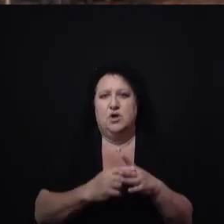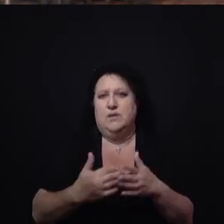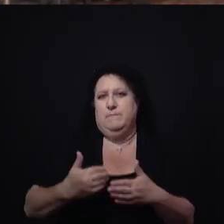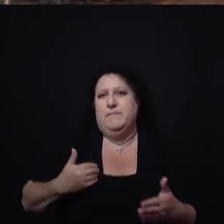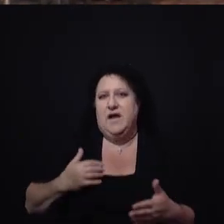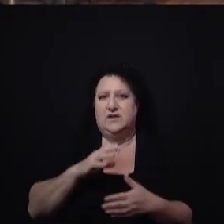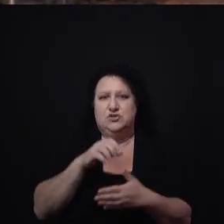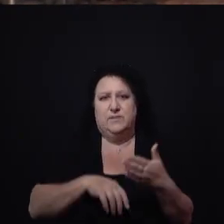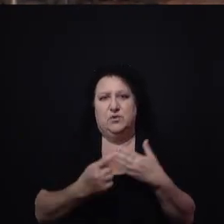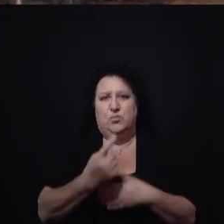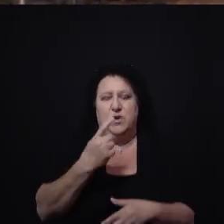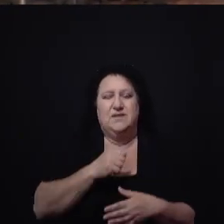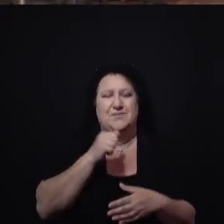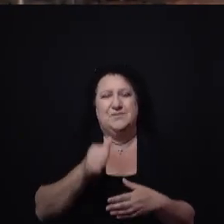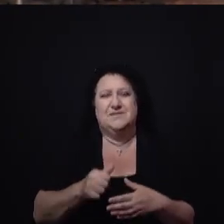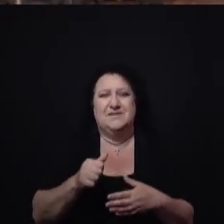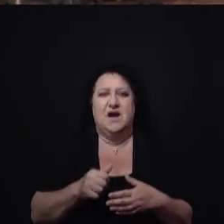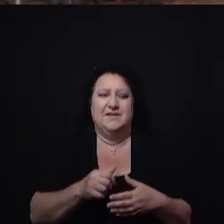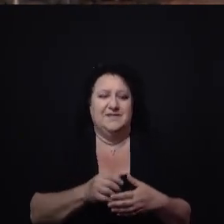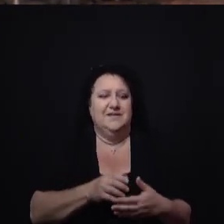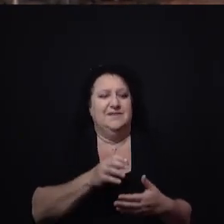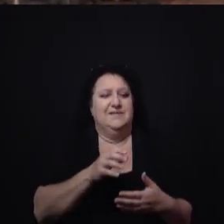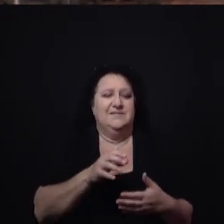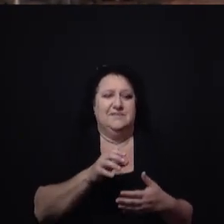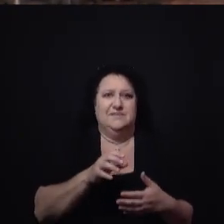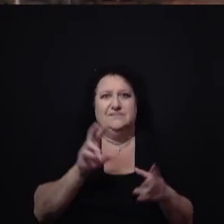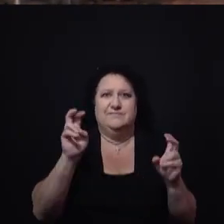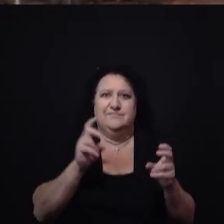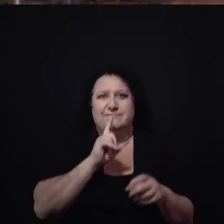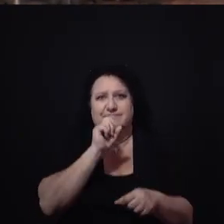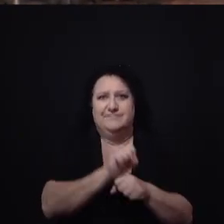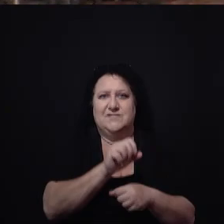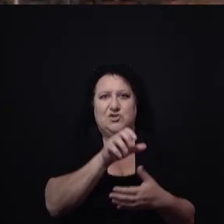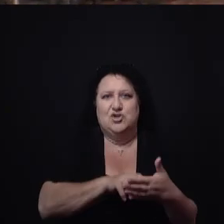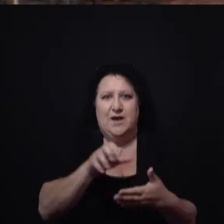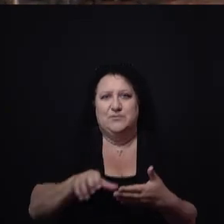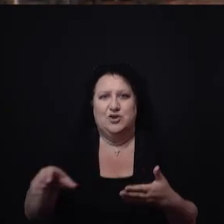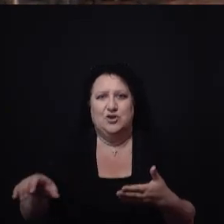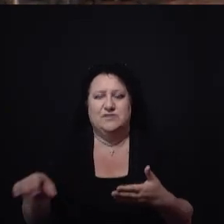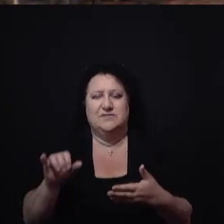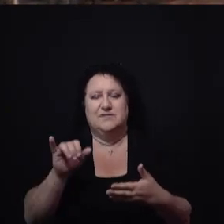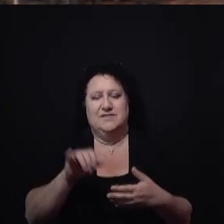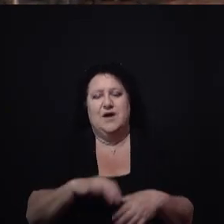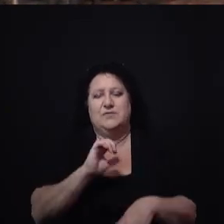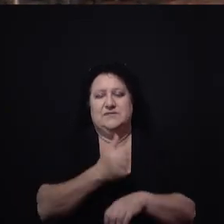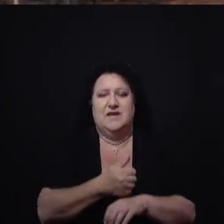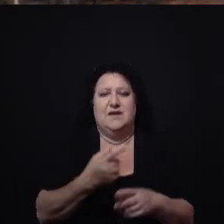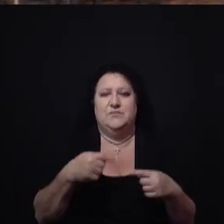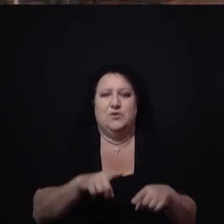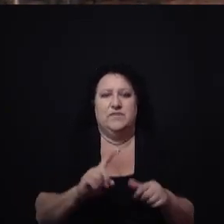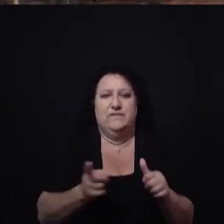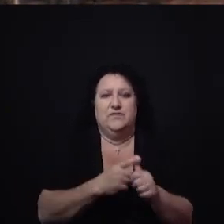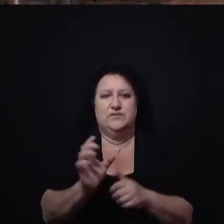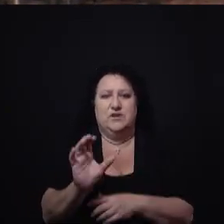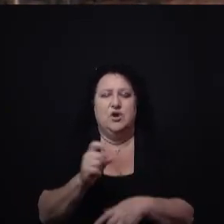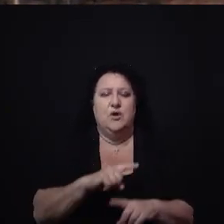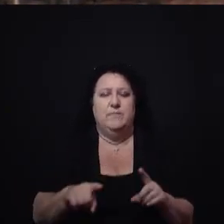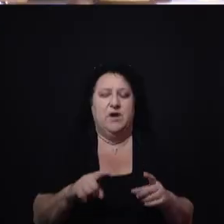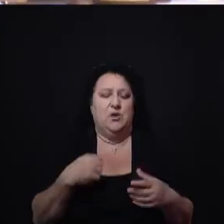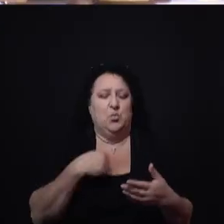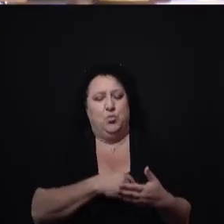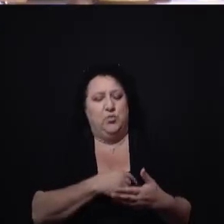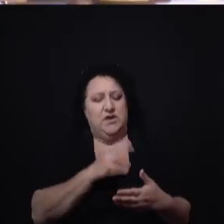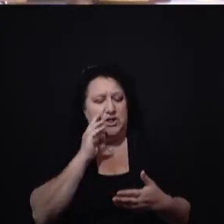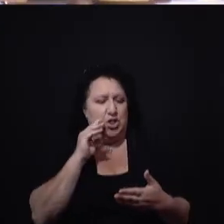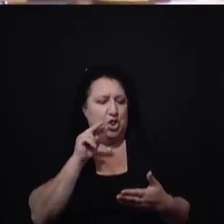letter. It wasn't in chapters as he sent it to the early church in the first century. But as we have demarcated it as chapter 1, he talks about